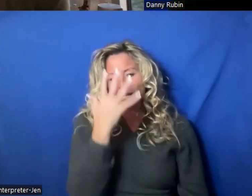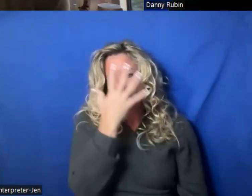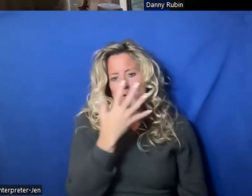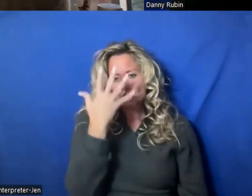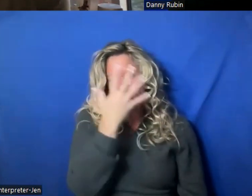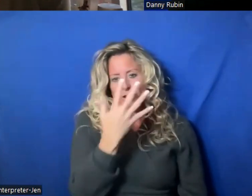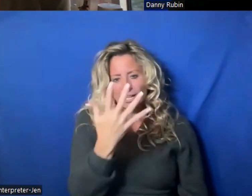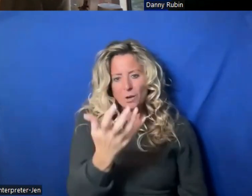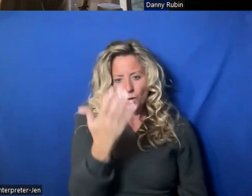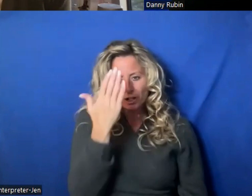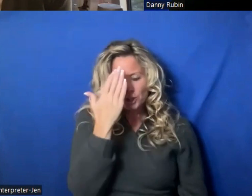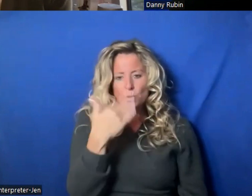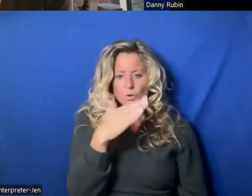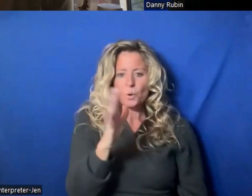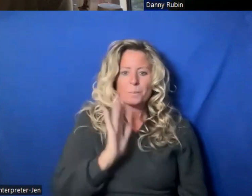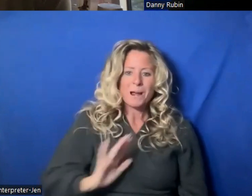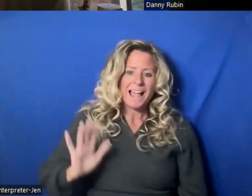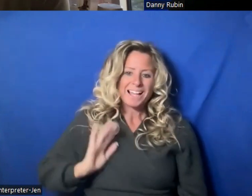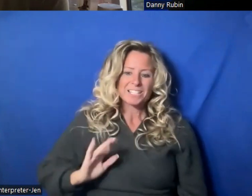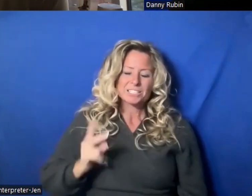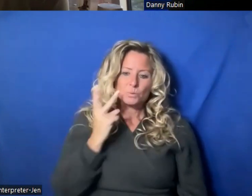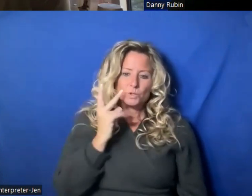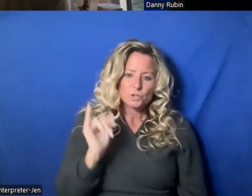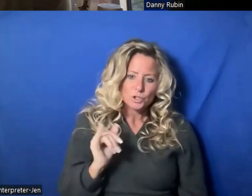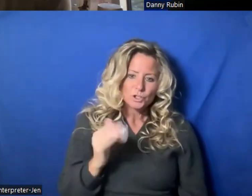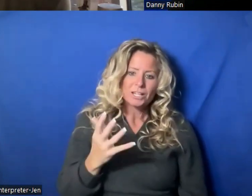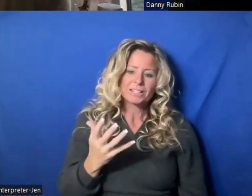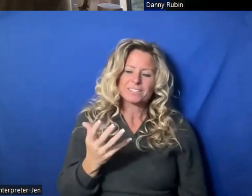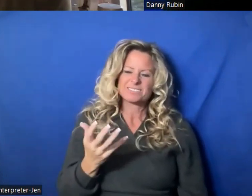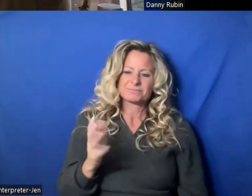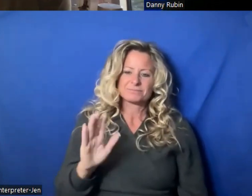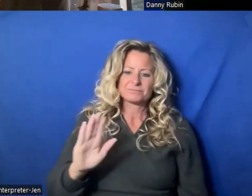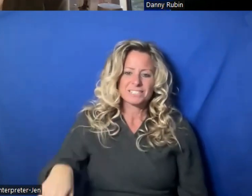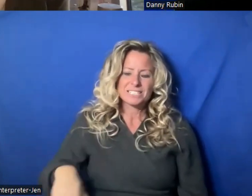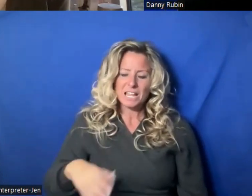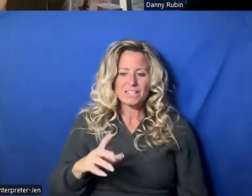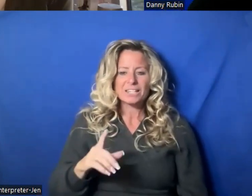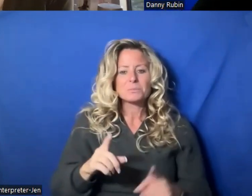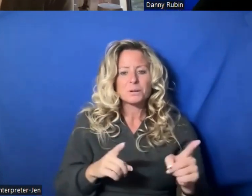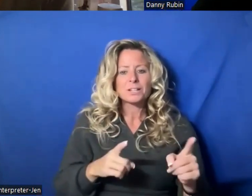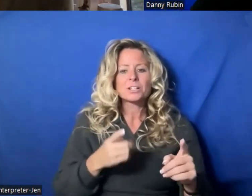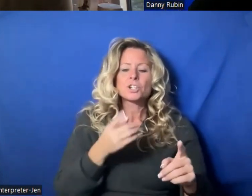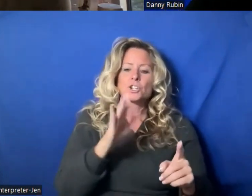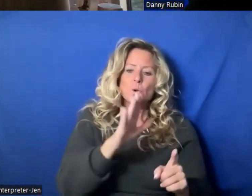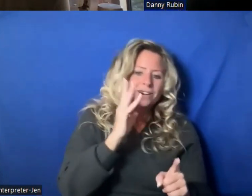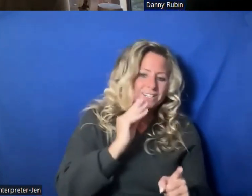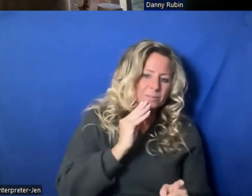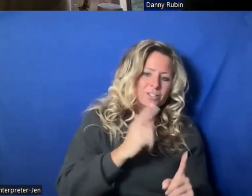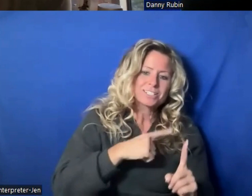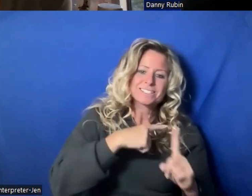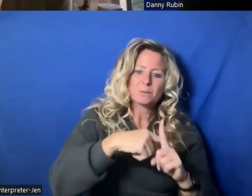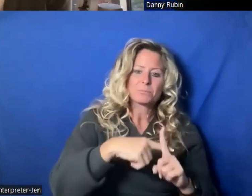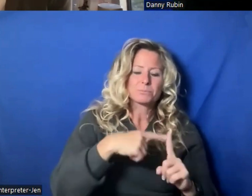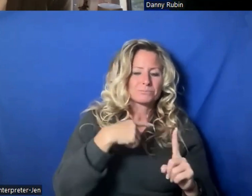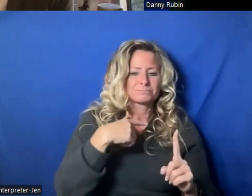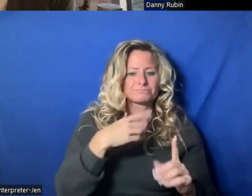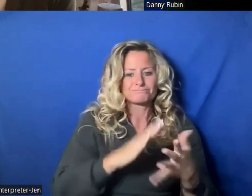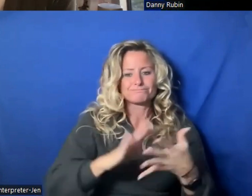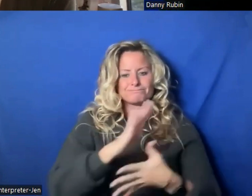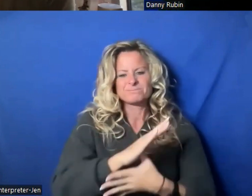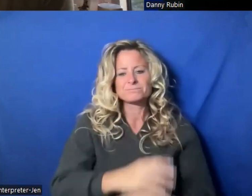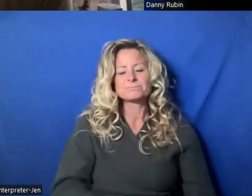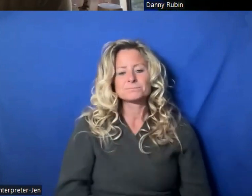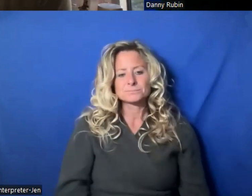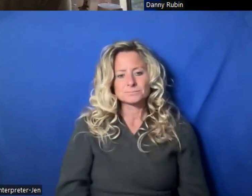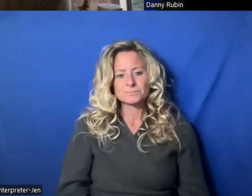want to know kind of what your past is and what you want to get out of it. Yeah. I like that. I like that. Let me I